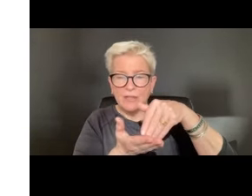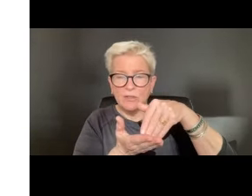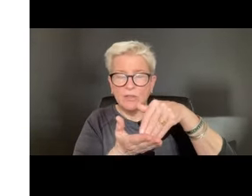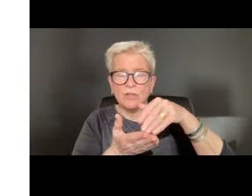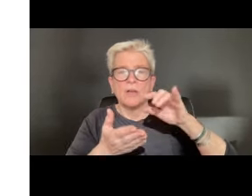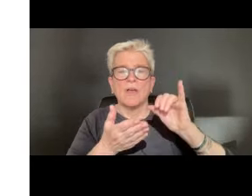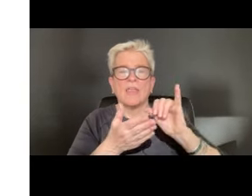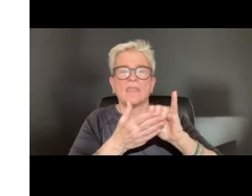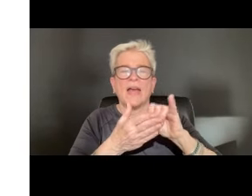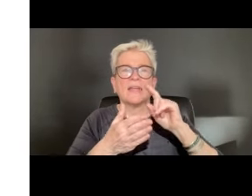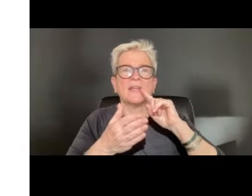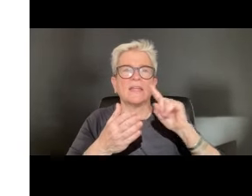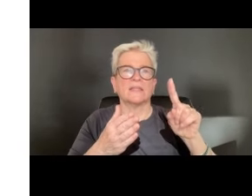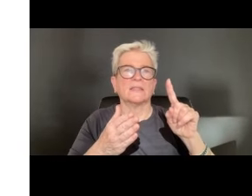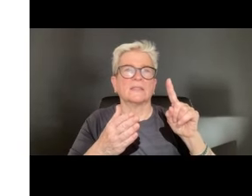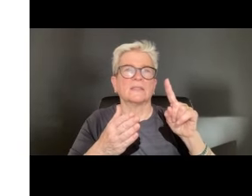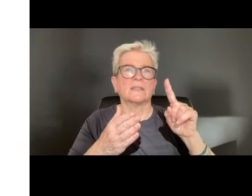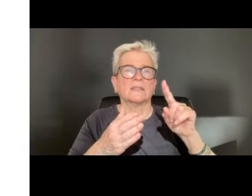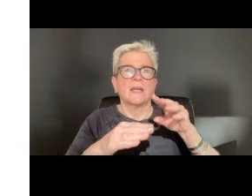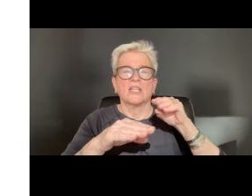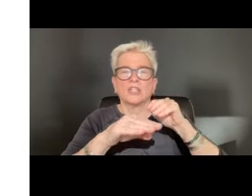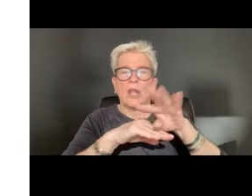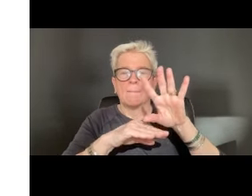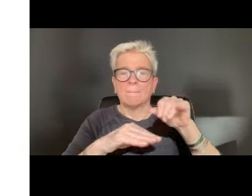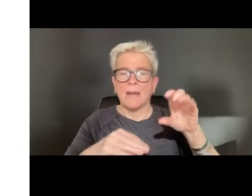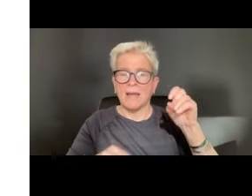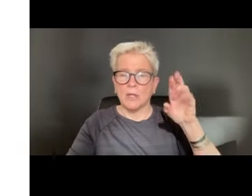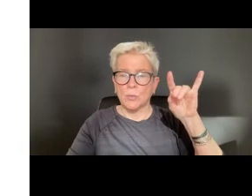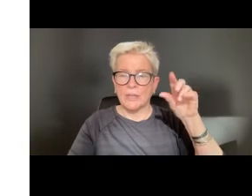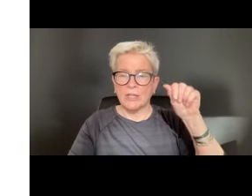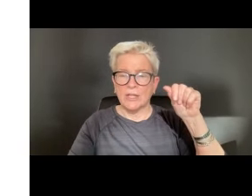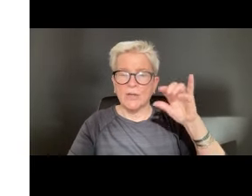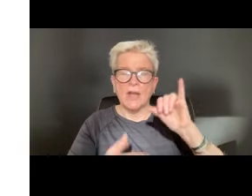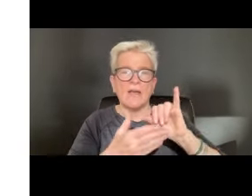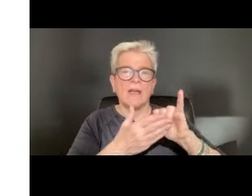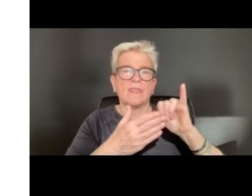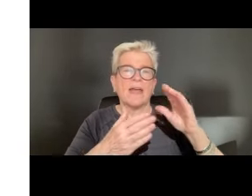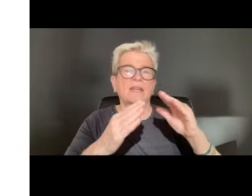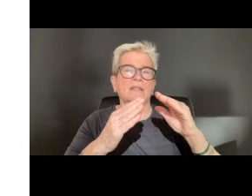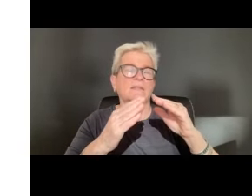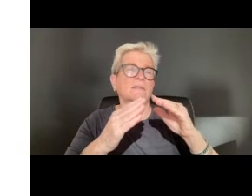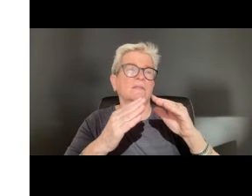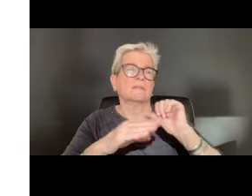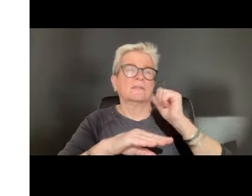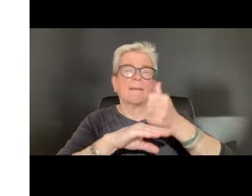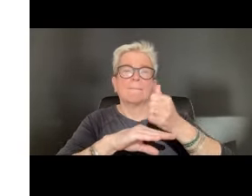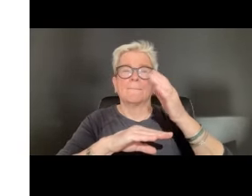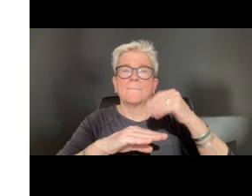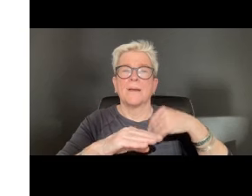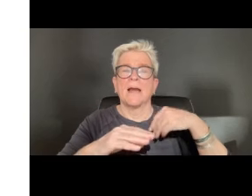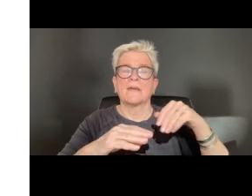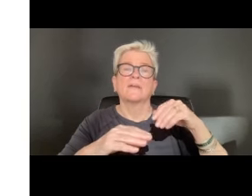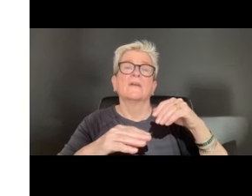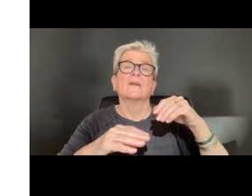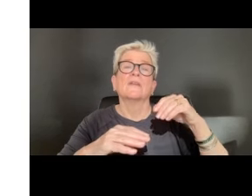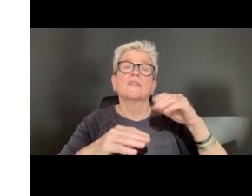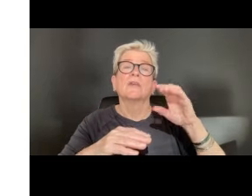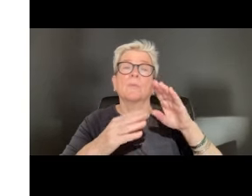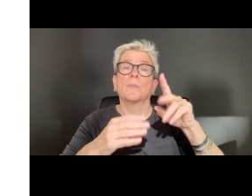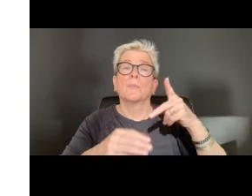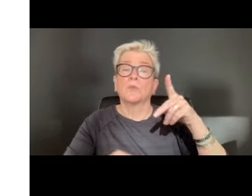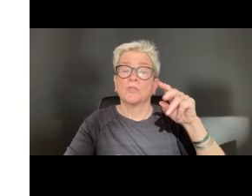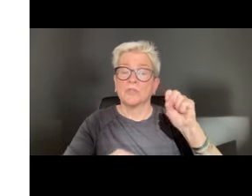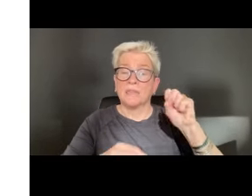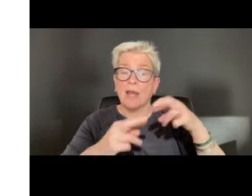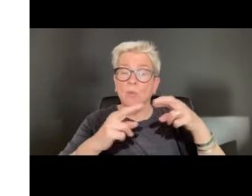shaped by criteria that are established by our regional planning agency, the Puget Sound Regional Council. So